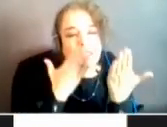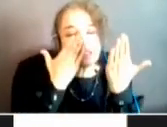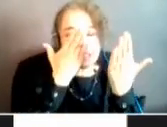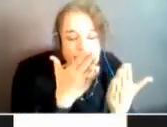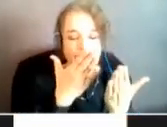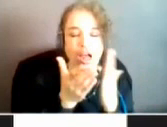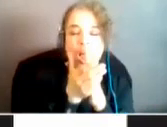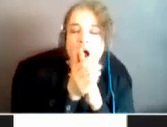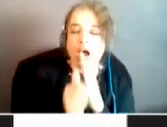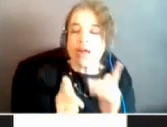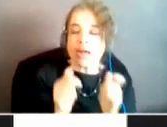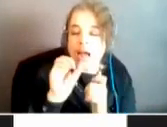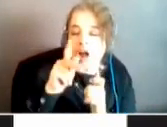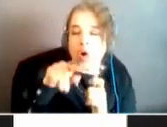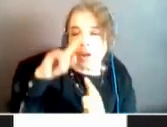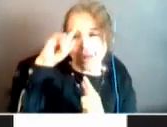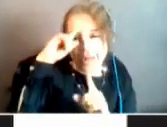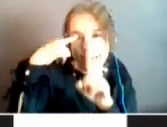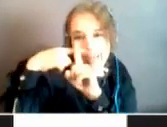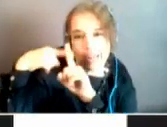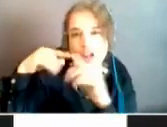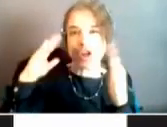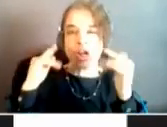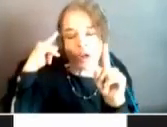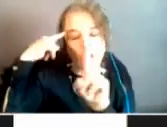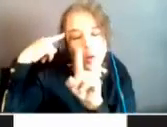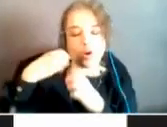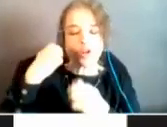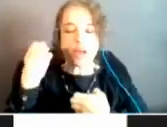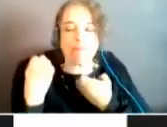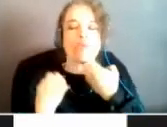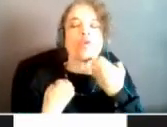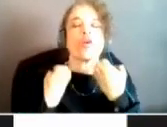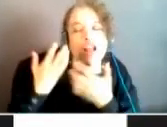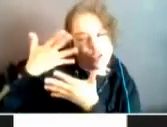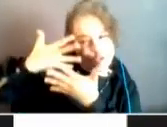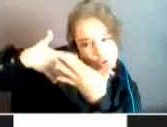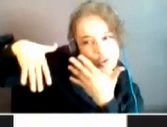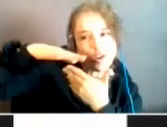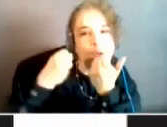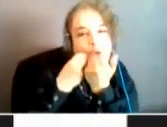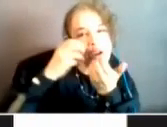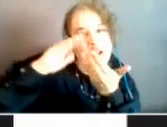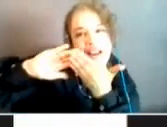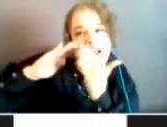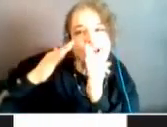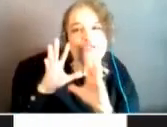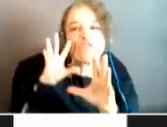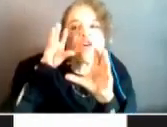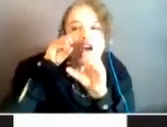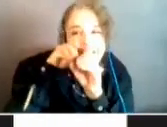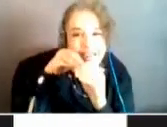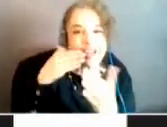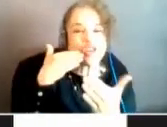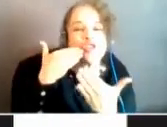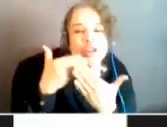coping styles, optimism, hopefulness, positive emotions, social support, and community involvement, as well